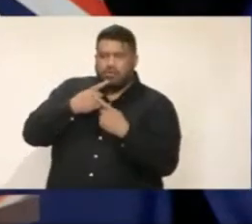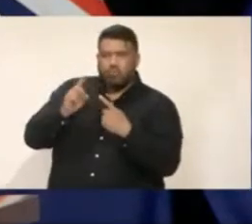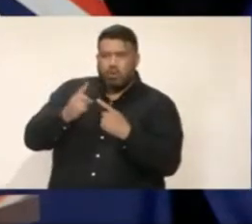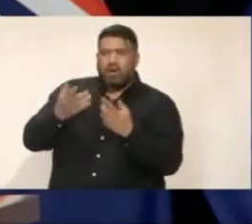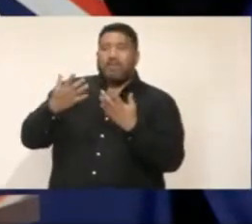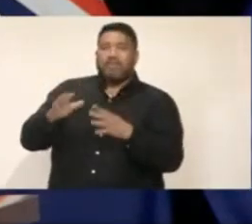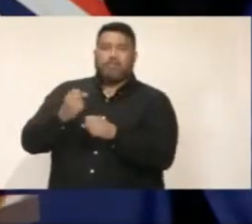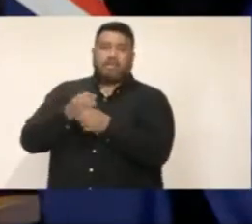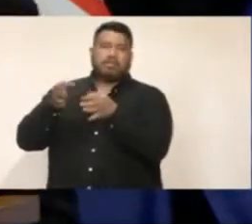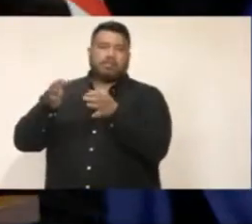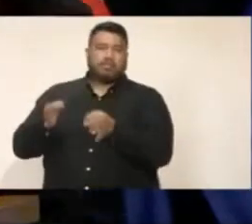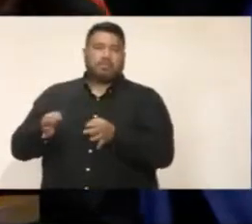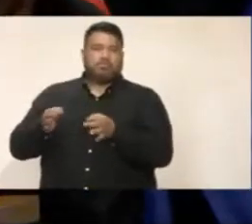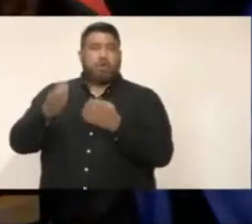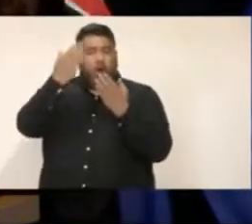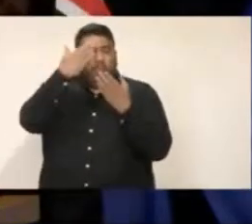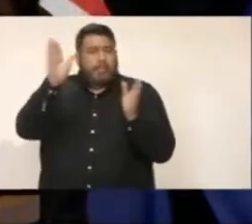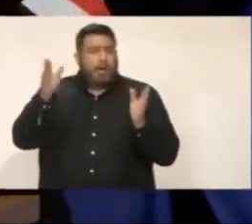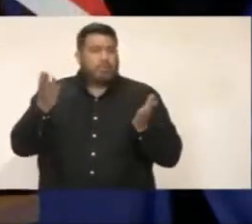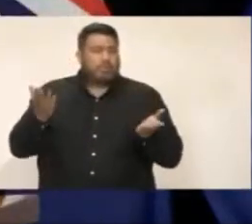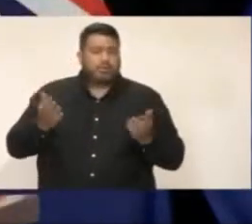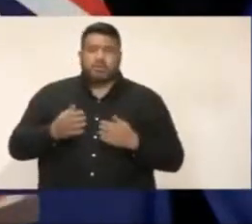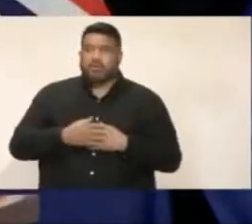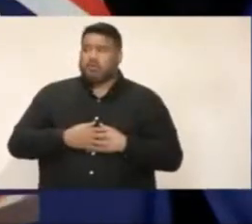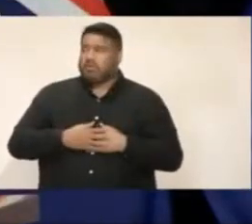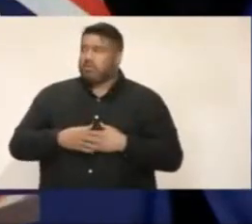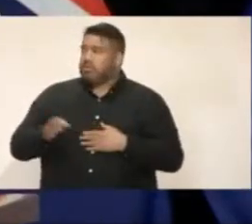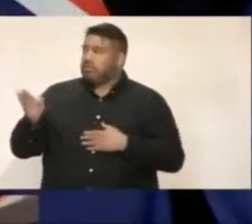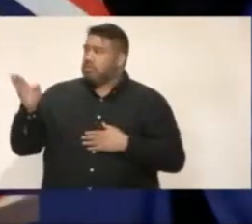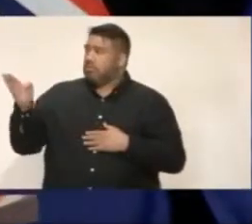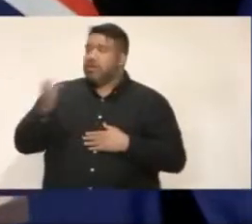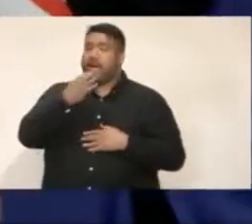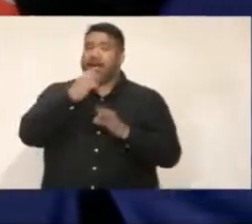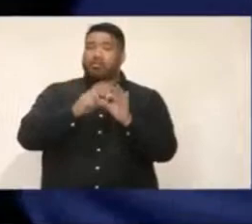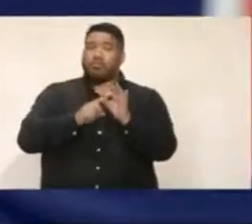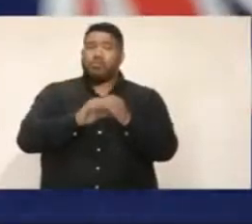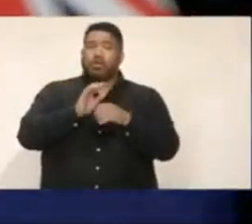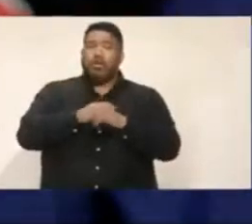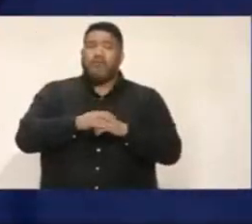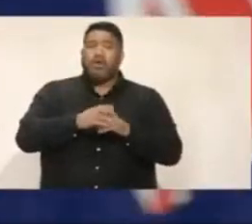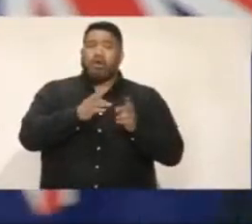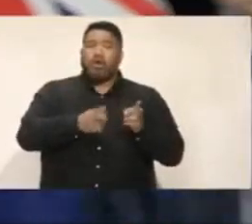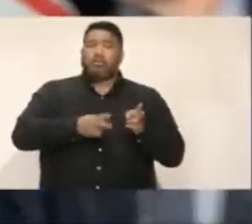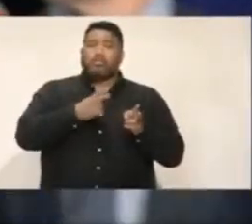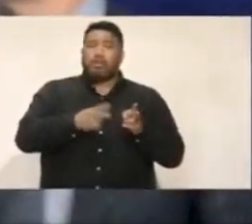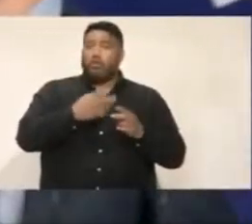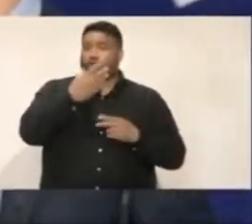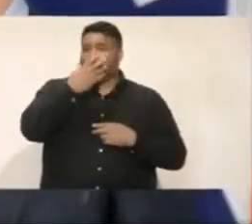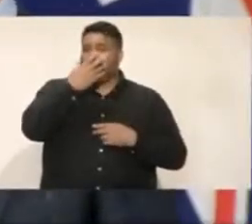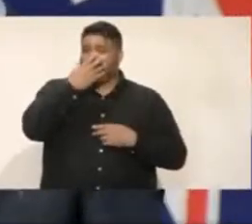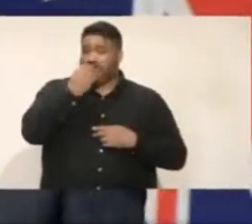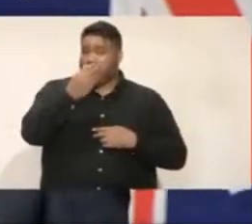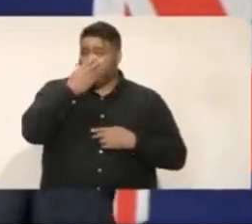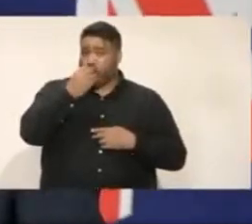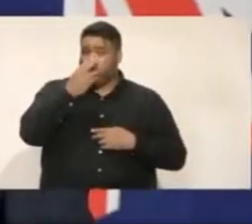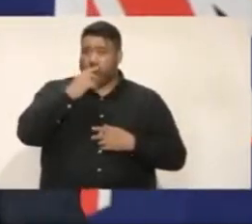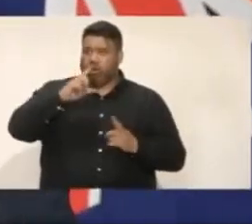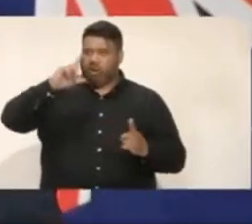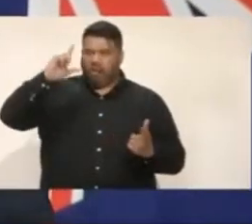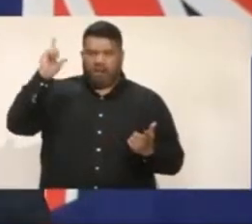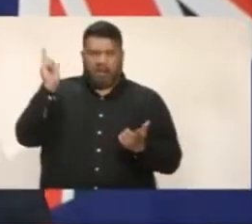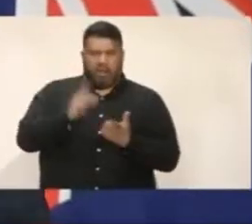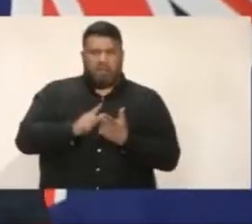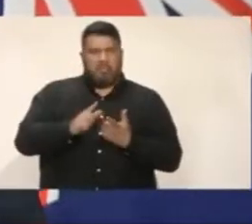open to considering that. Dr. Bloomfield, on hospital flu admissions, why do you think we've seen such a drop this year? And has